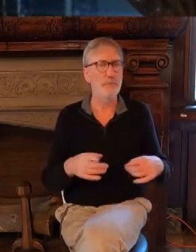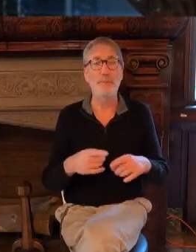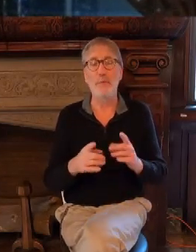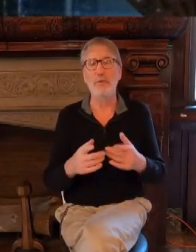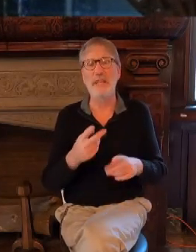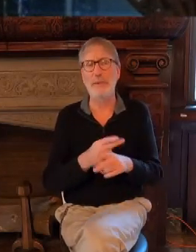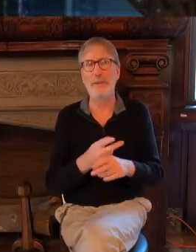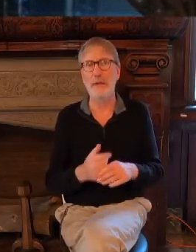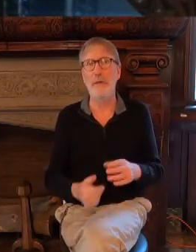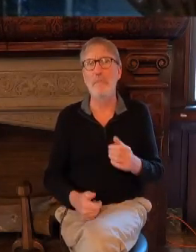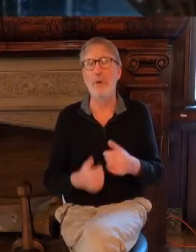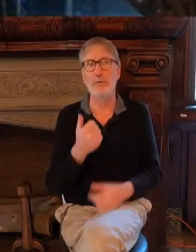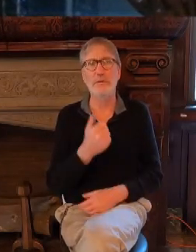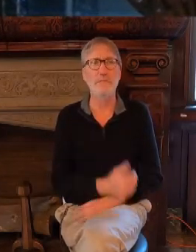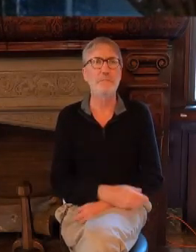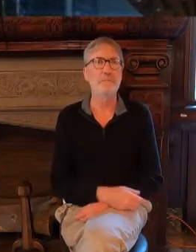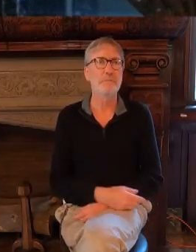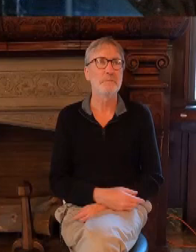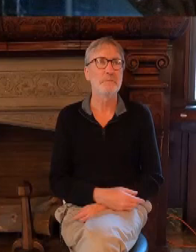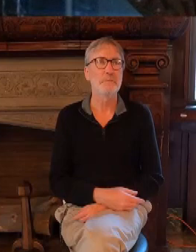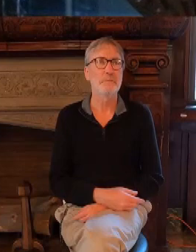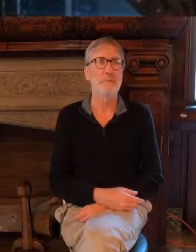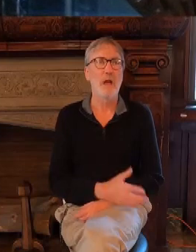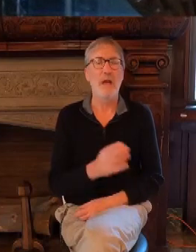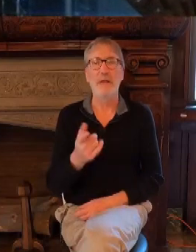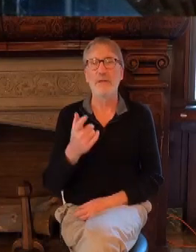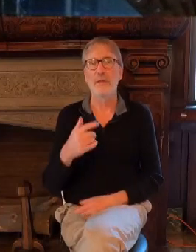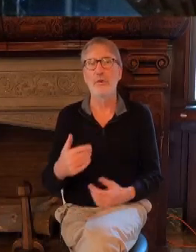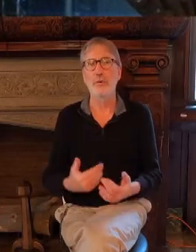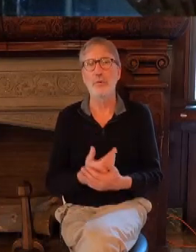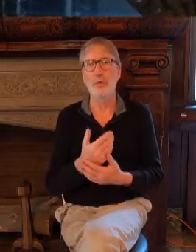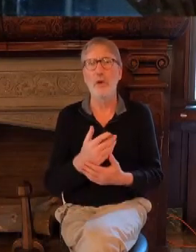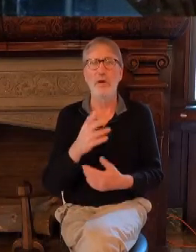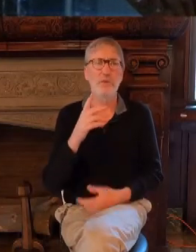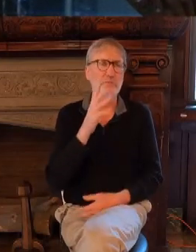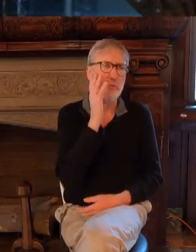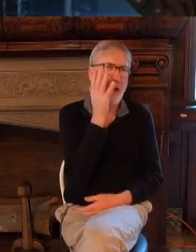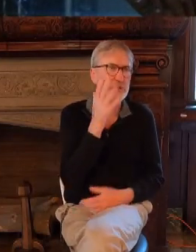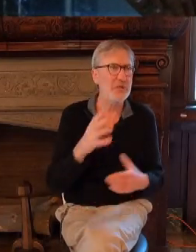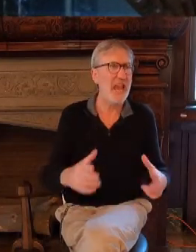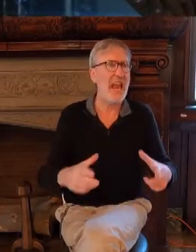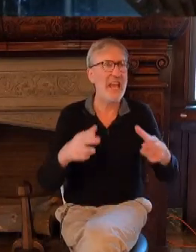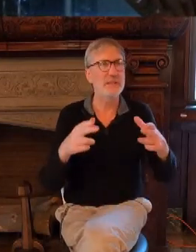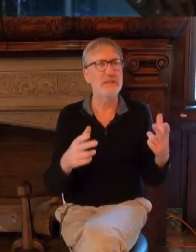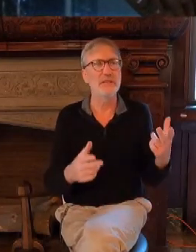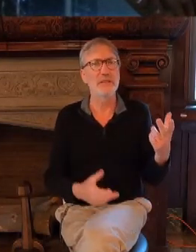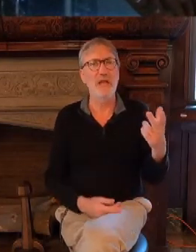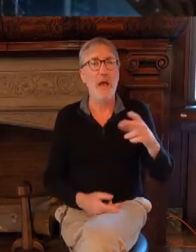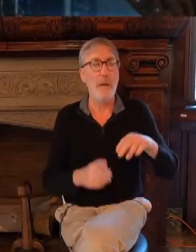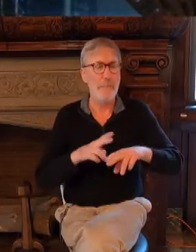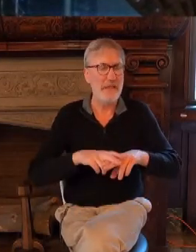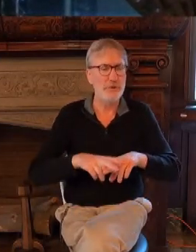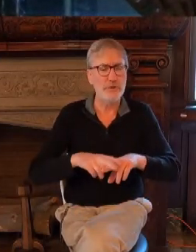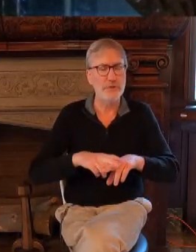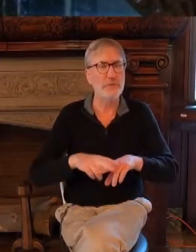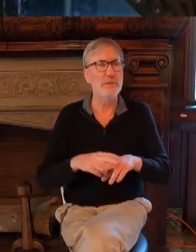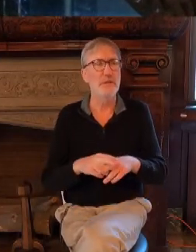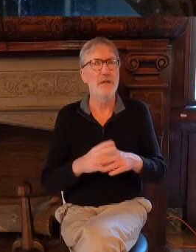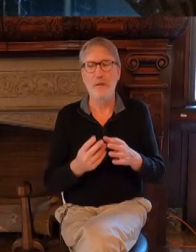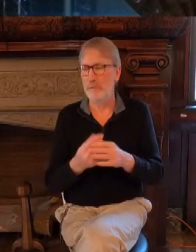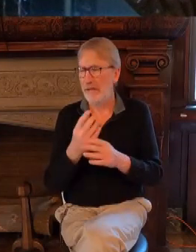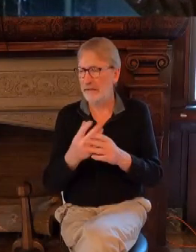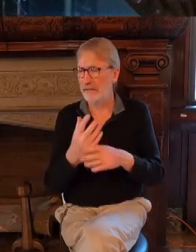them. And then installation of new trash receptacles and benches, and then we're planting, I